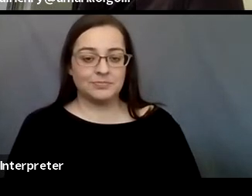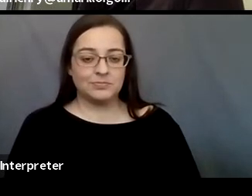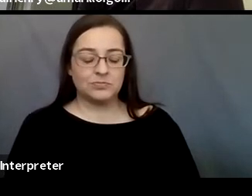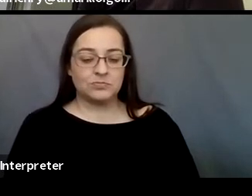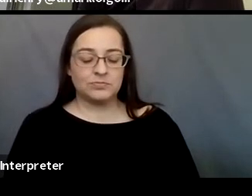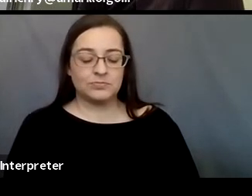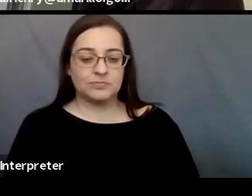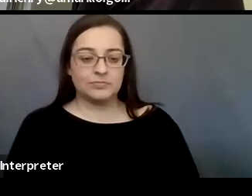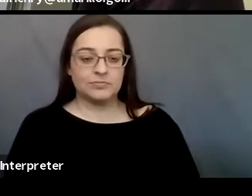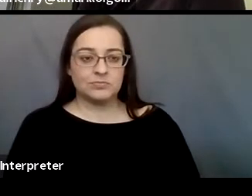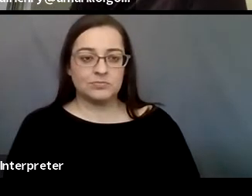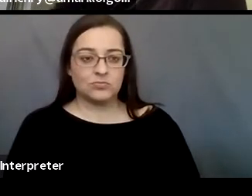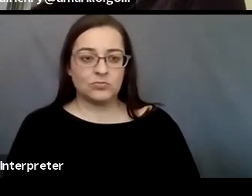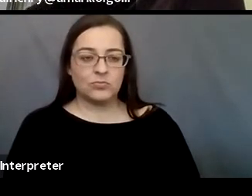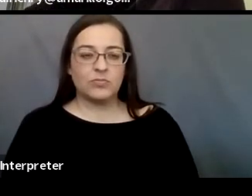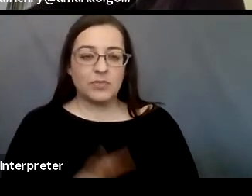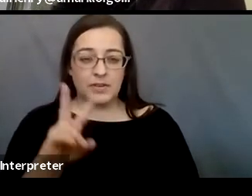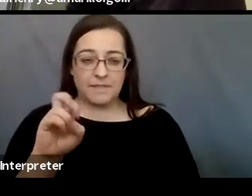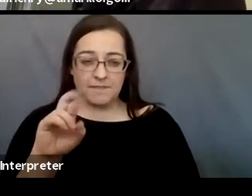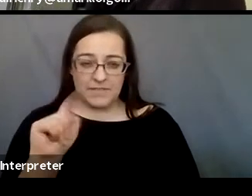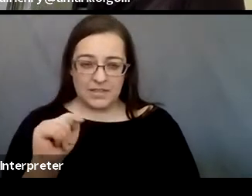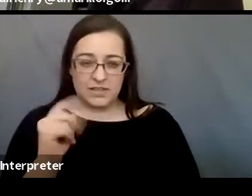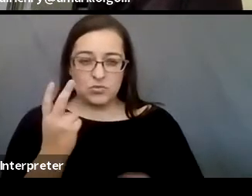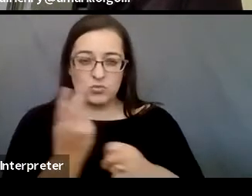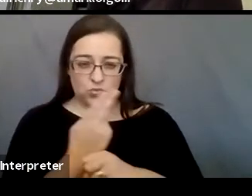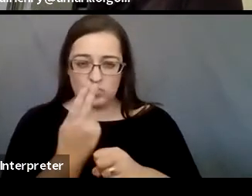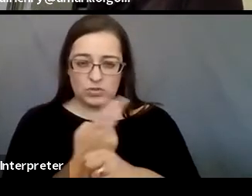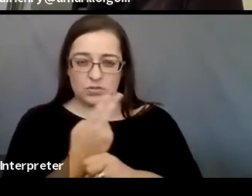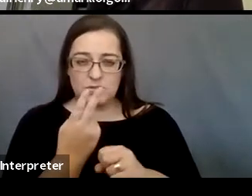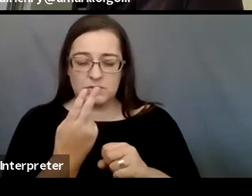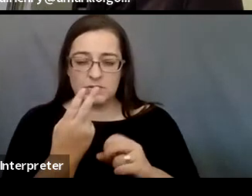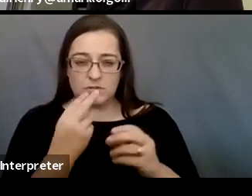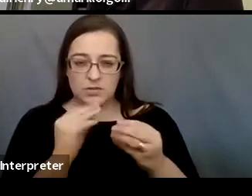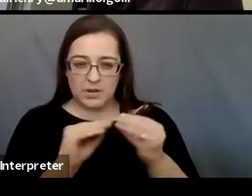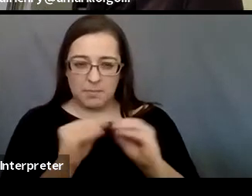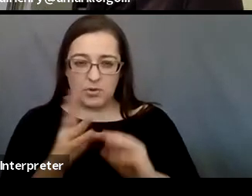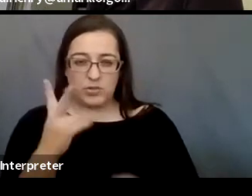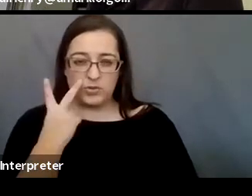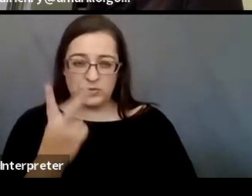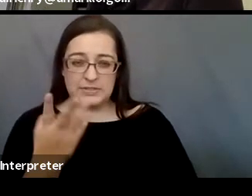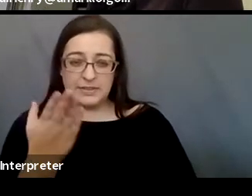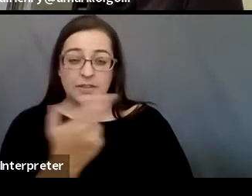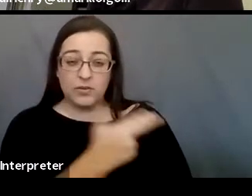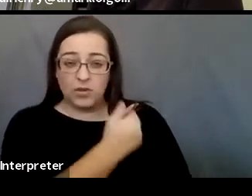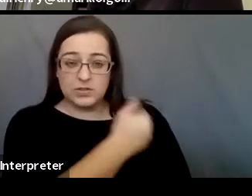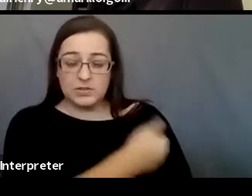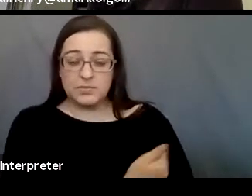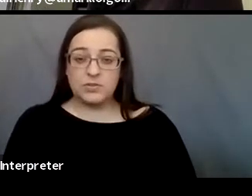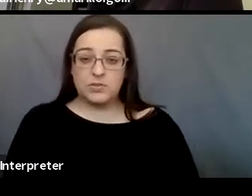what are the ventilator usage numbers that you guys are seeing at the hospitals right now?